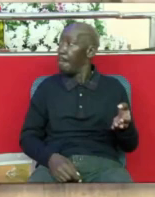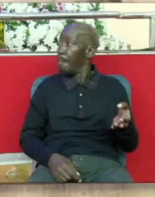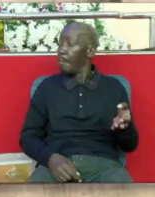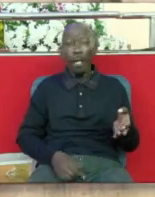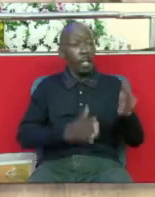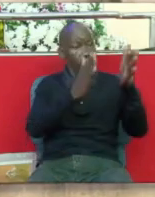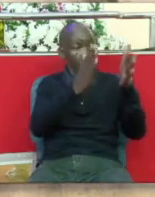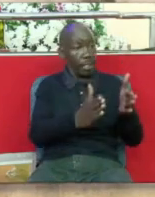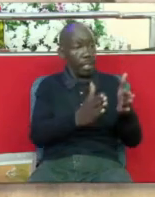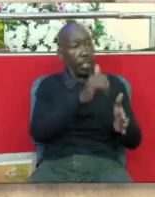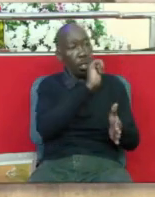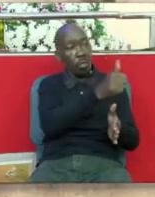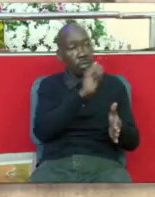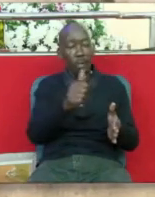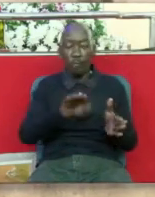set yourself apart.